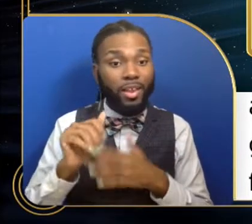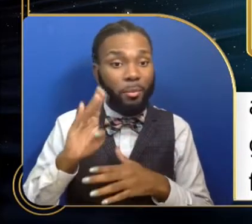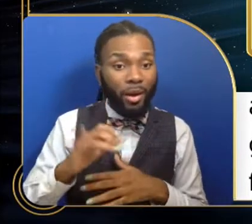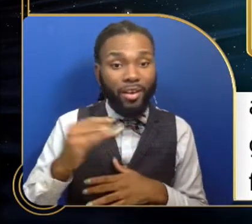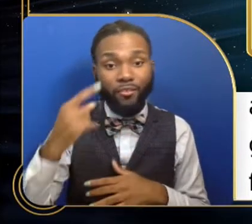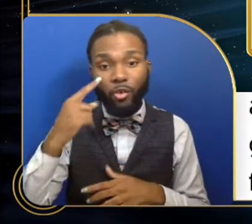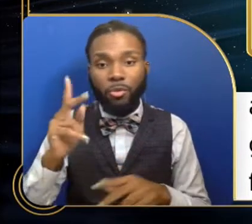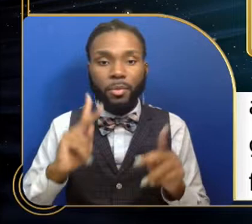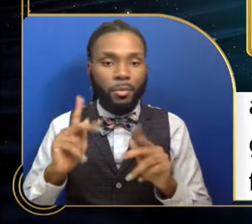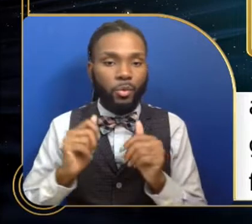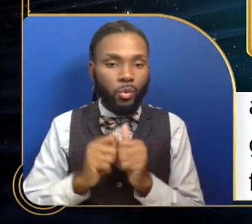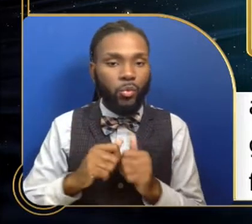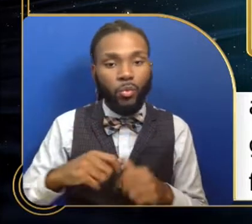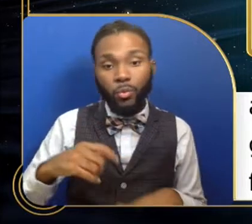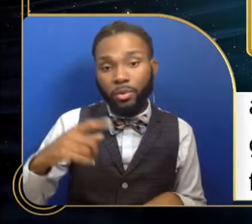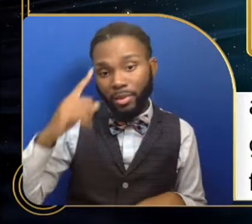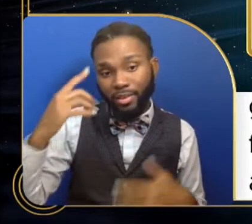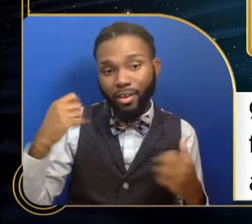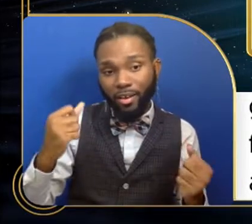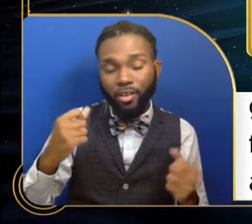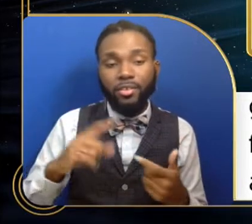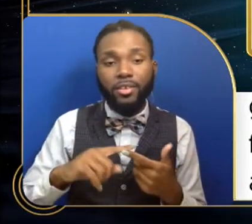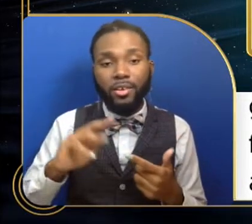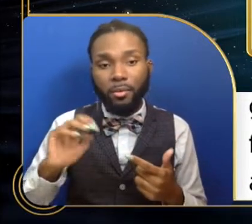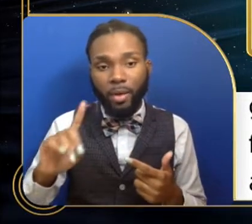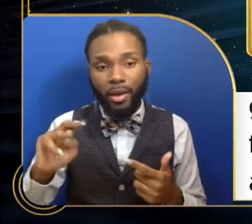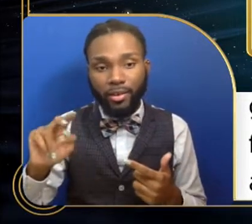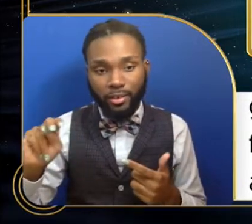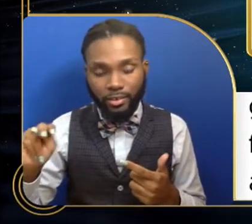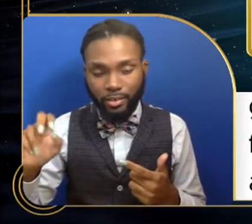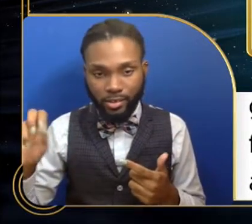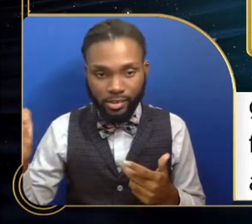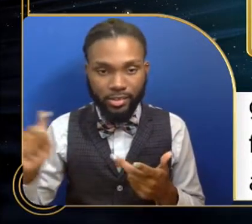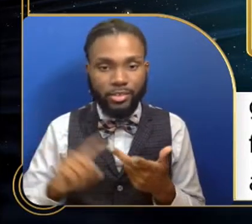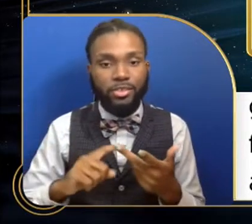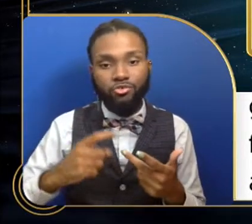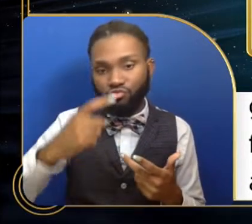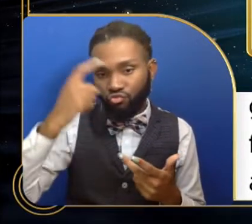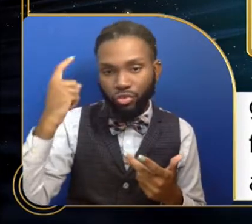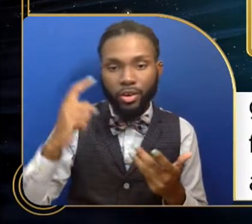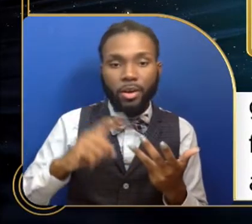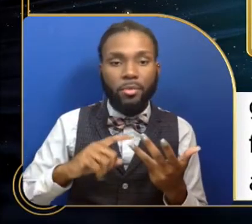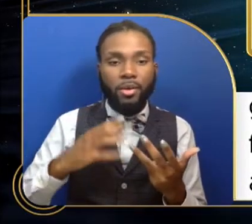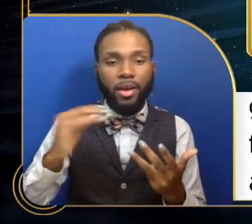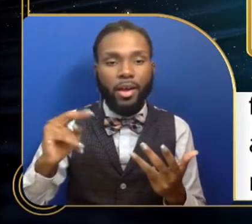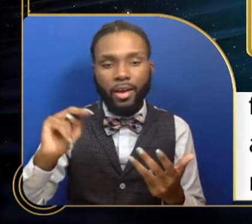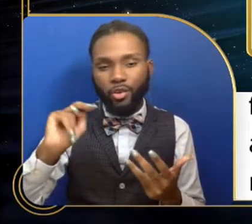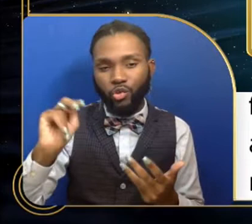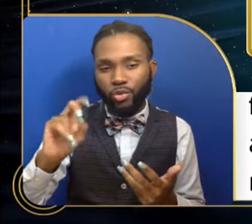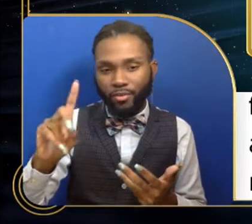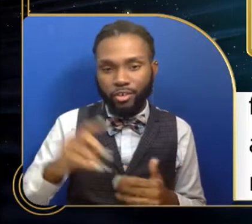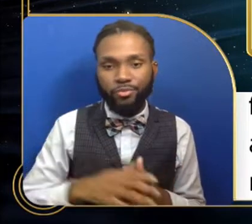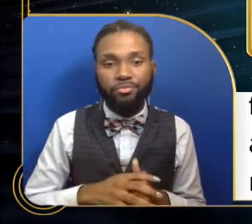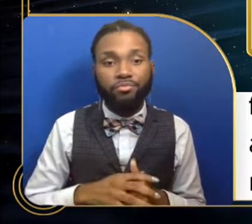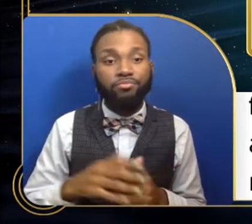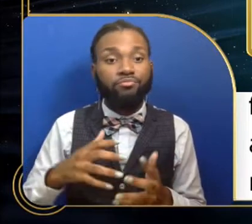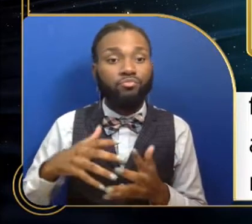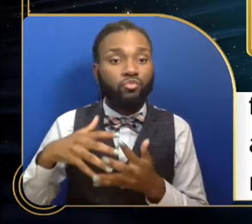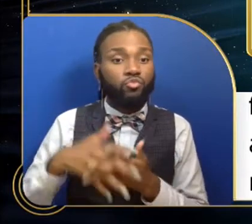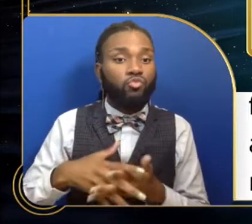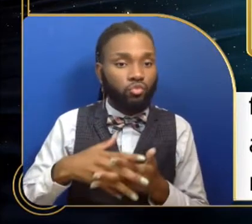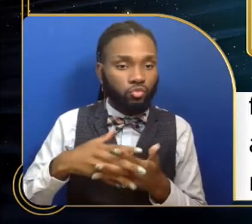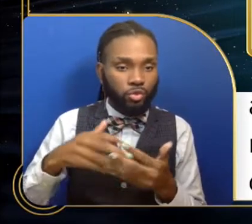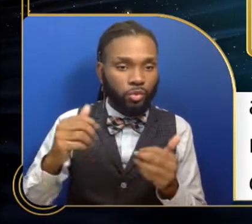and madness, disability, trauma, and neurodivergence. Rooted in the lineage of disability justice and